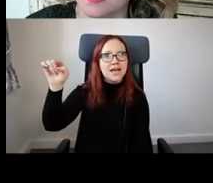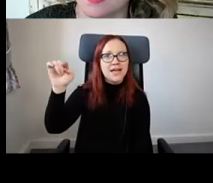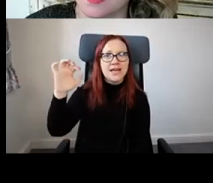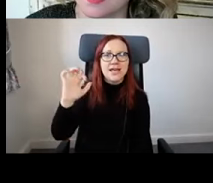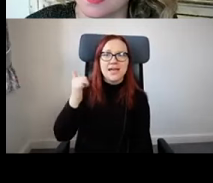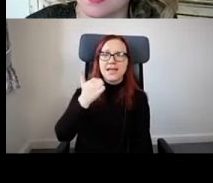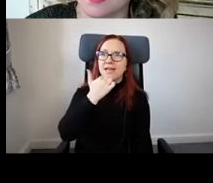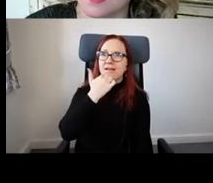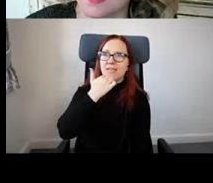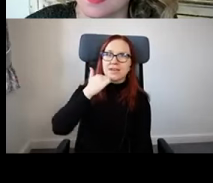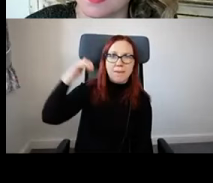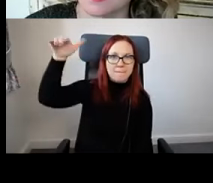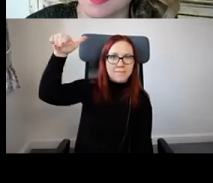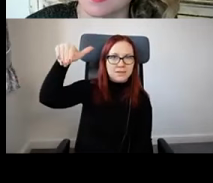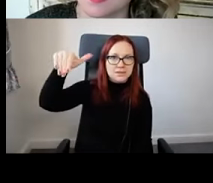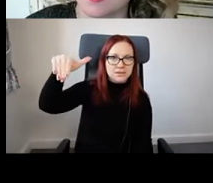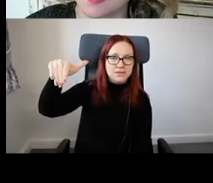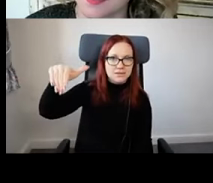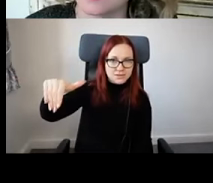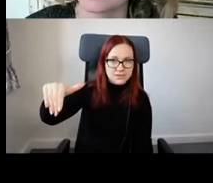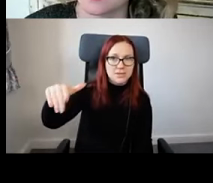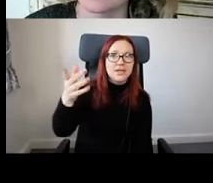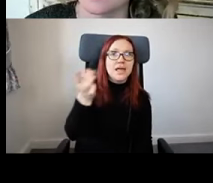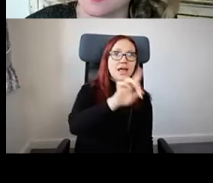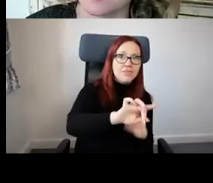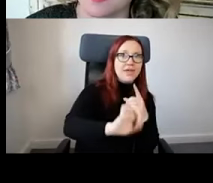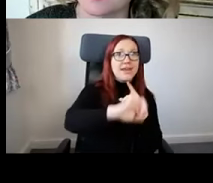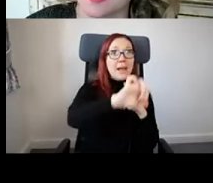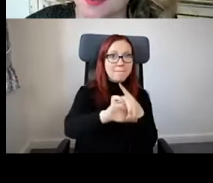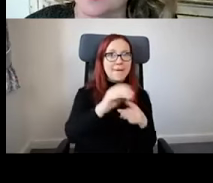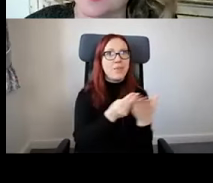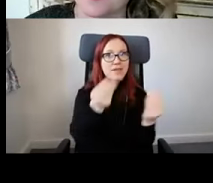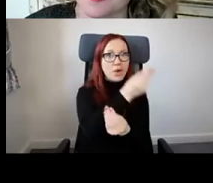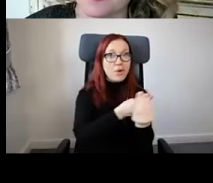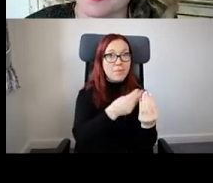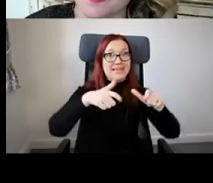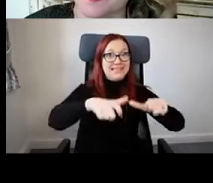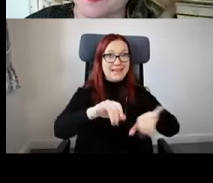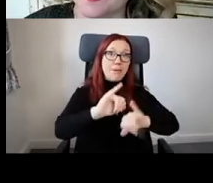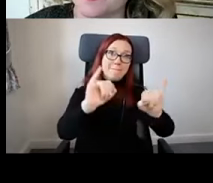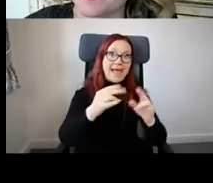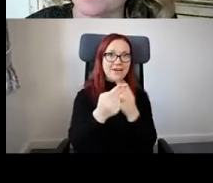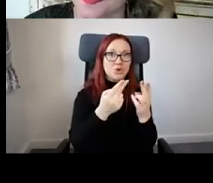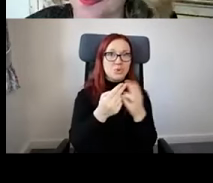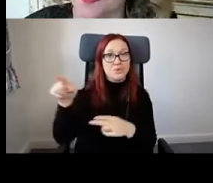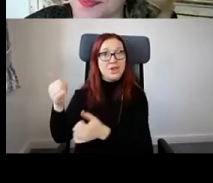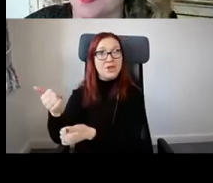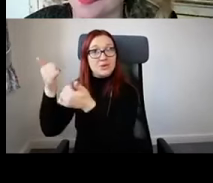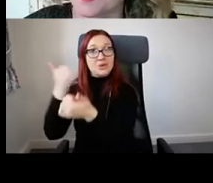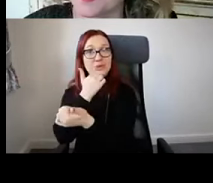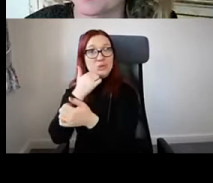to the impact on the economy of lockdown, which is bad news to counteract the good news of the reduction